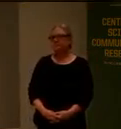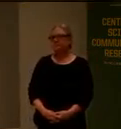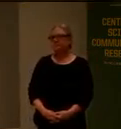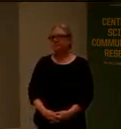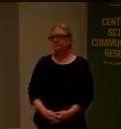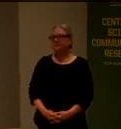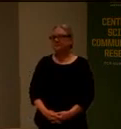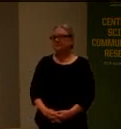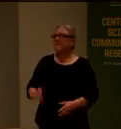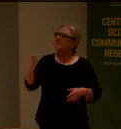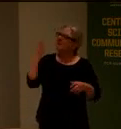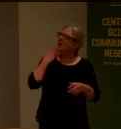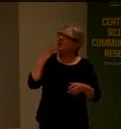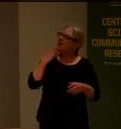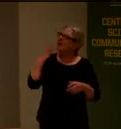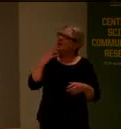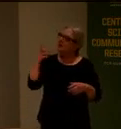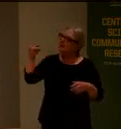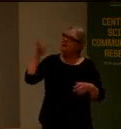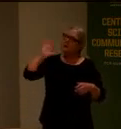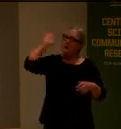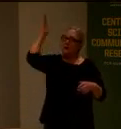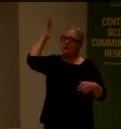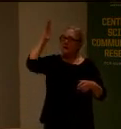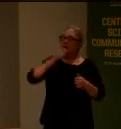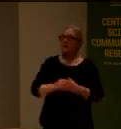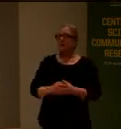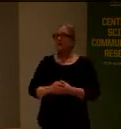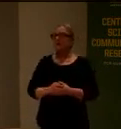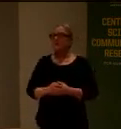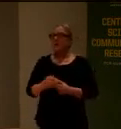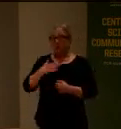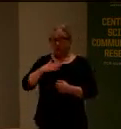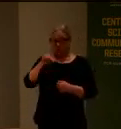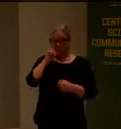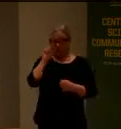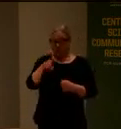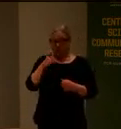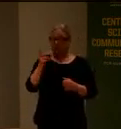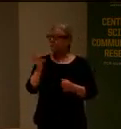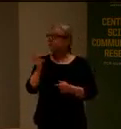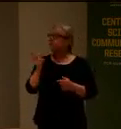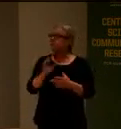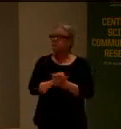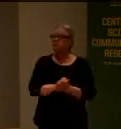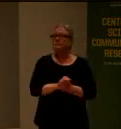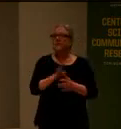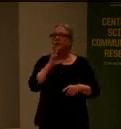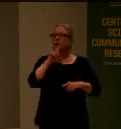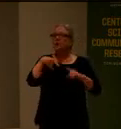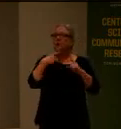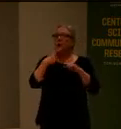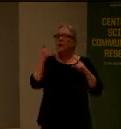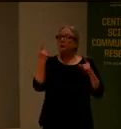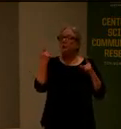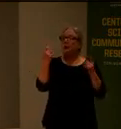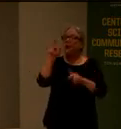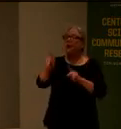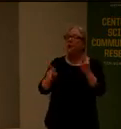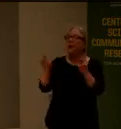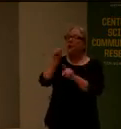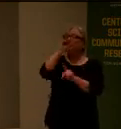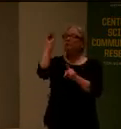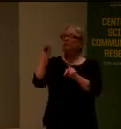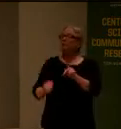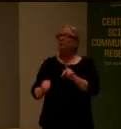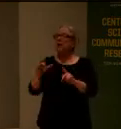It'll be just a sec. Thanks you for your presentation. One of the question I have is, you're talking about the percentages of people who felt